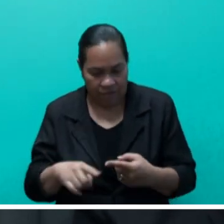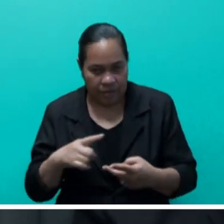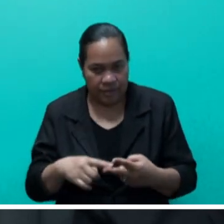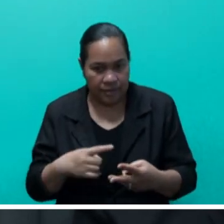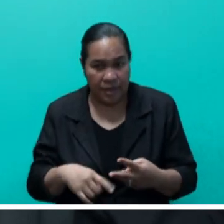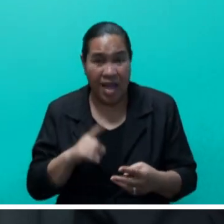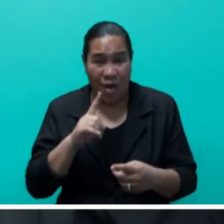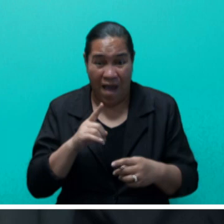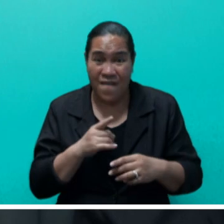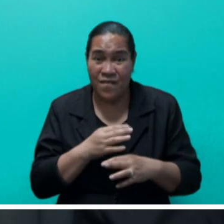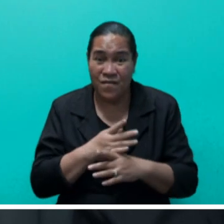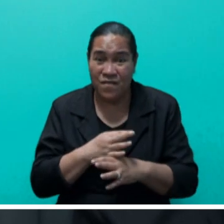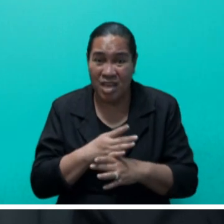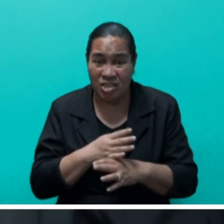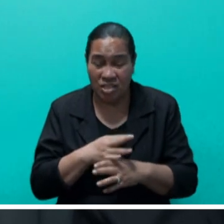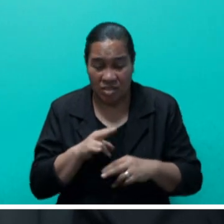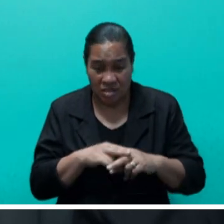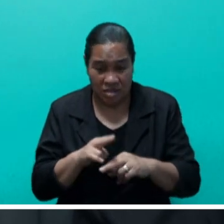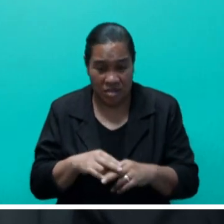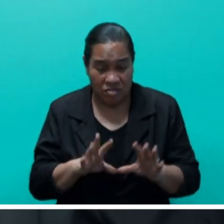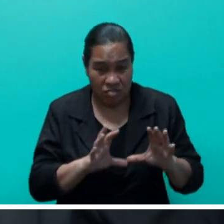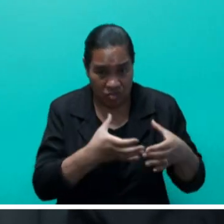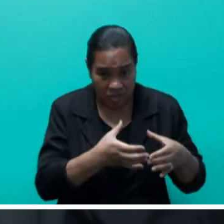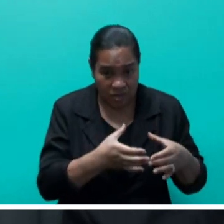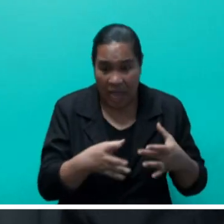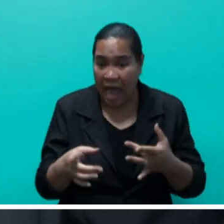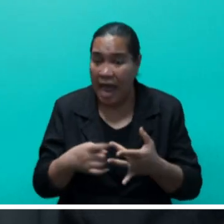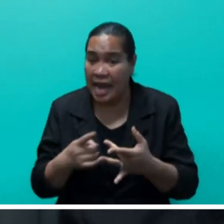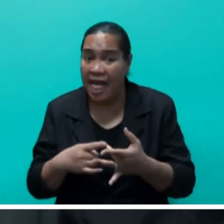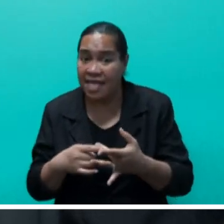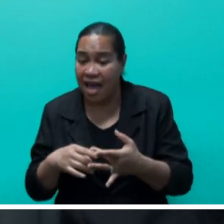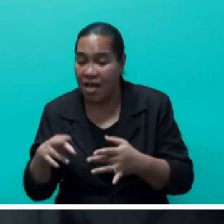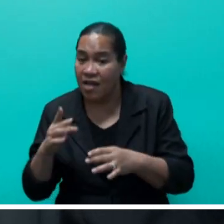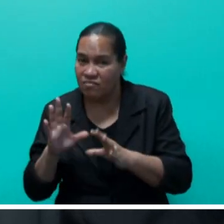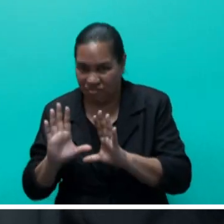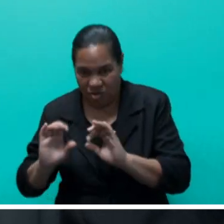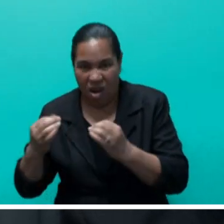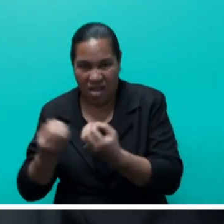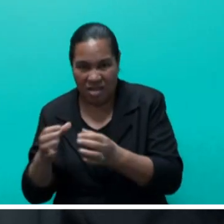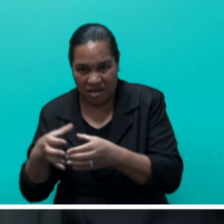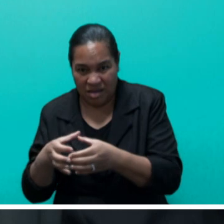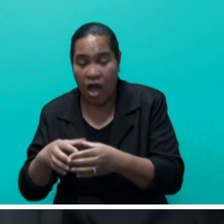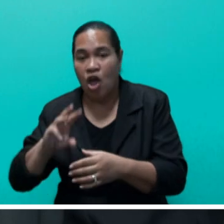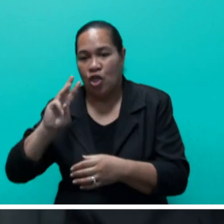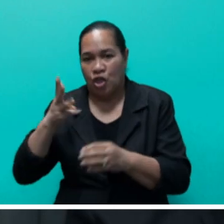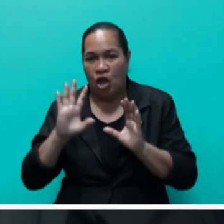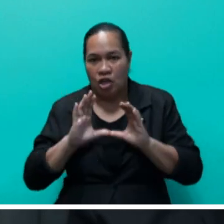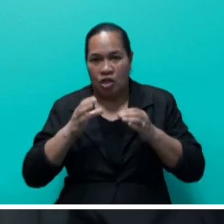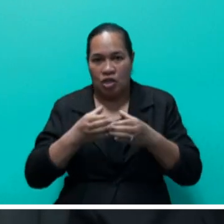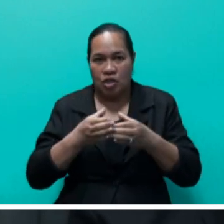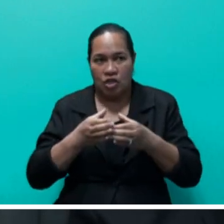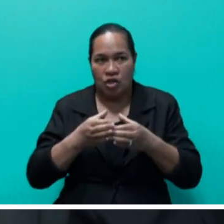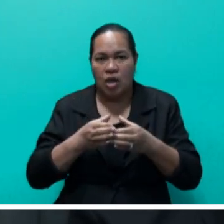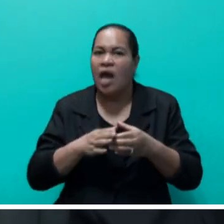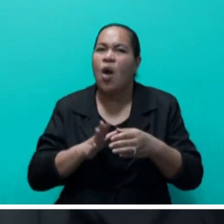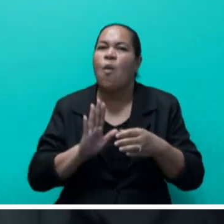Fiji fish fleet. Second, the foreign fishing fleets based in Fiji. And the third one is the foreign fleets based in foreign